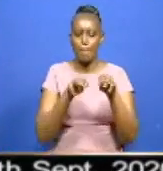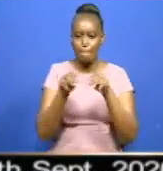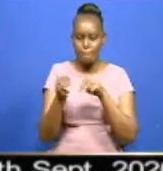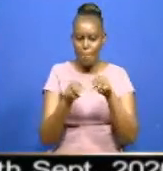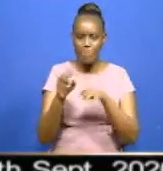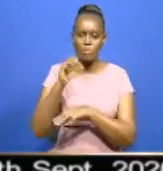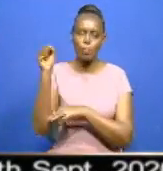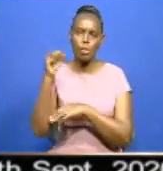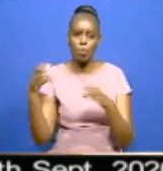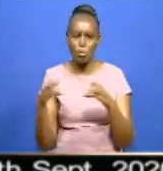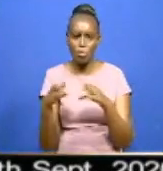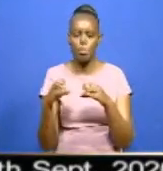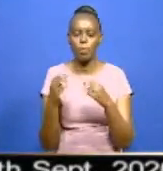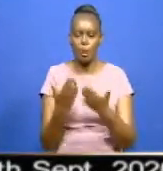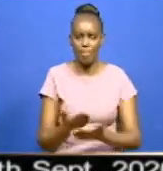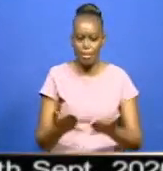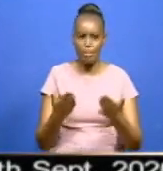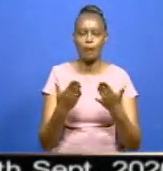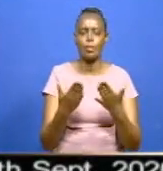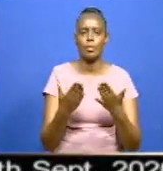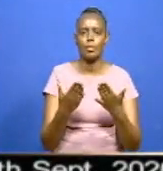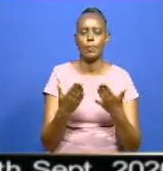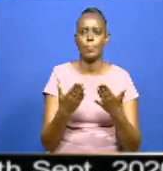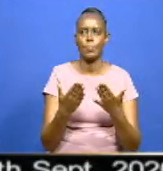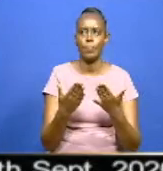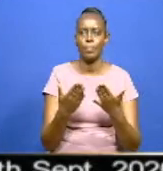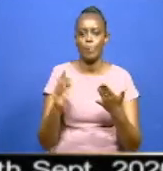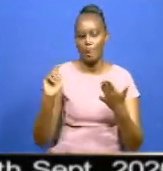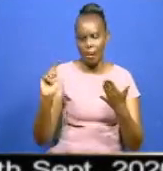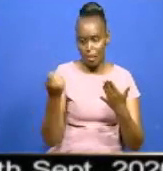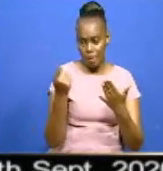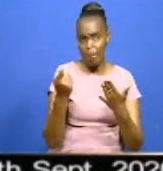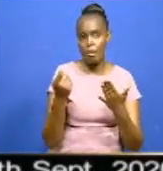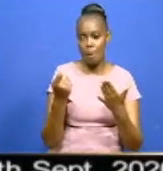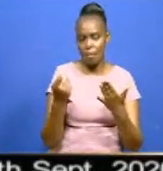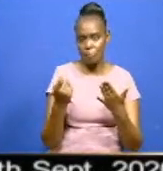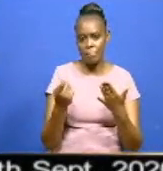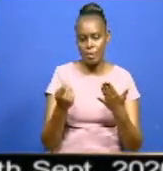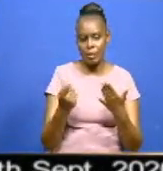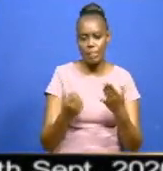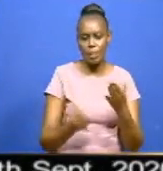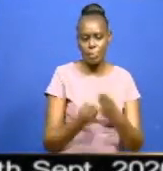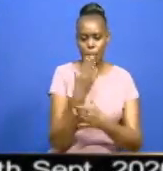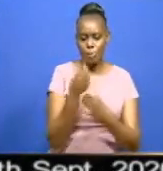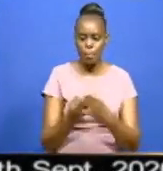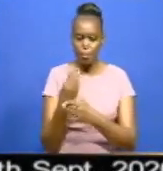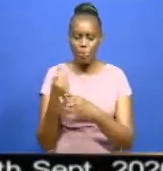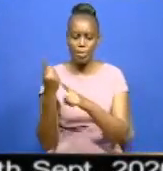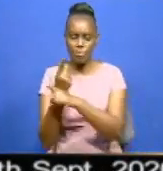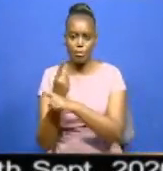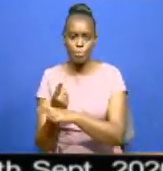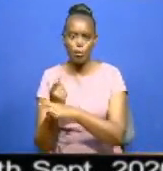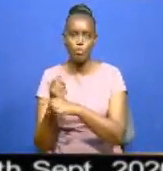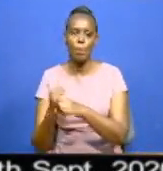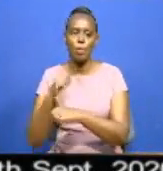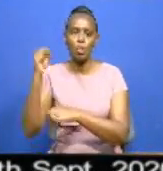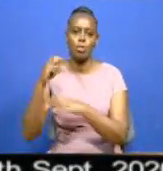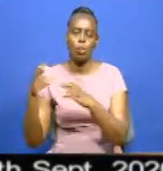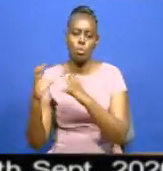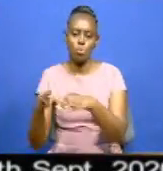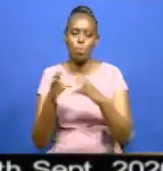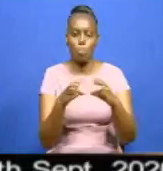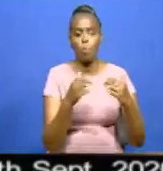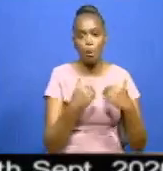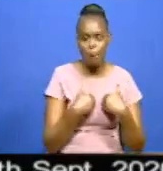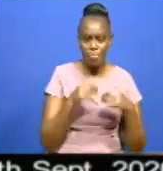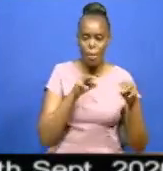political party affairs and political party matters. Kenya is a multi-party democracy, as the Constitution spells it out, and therefore